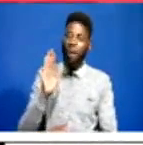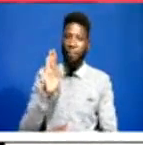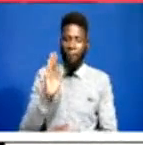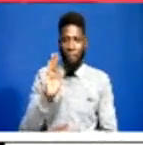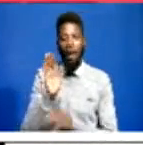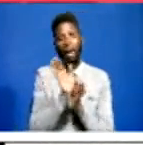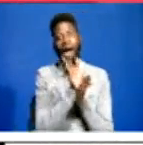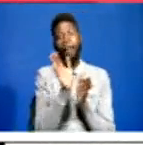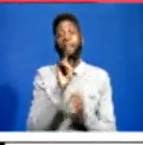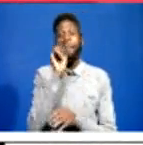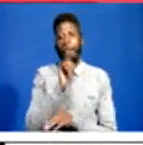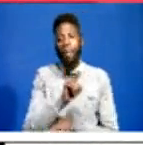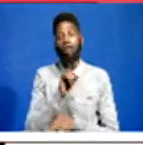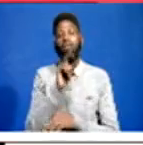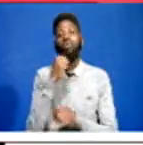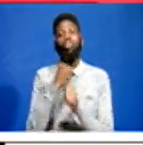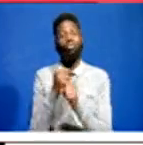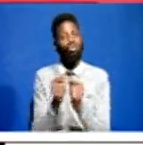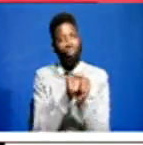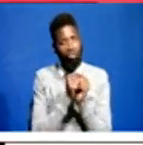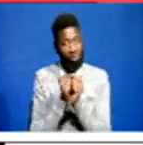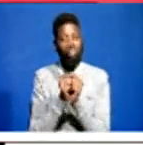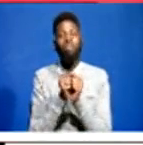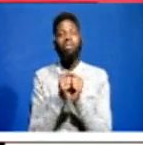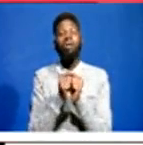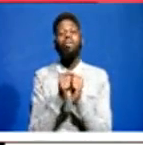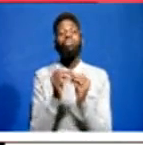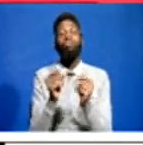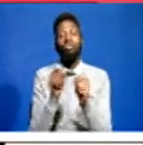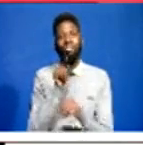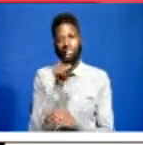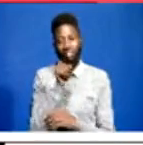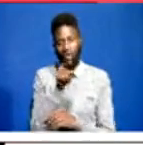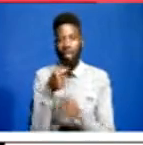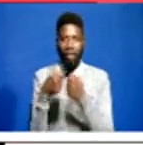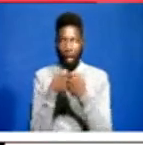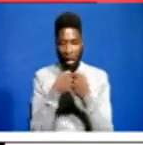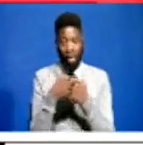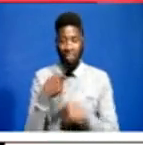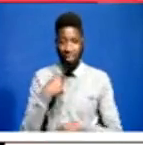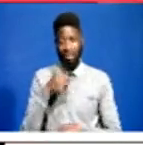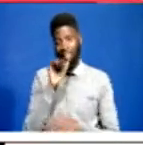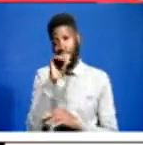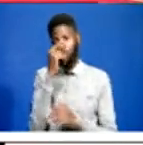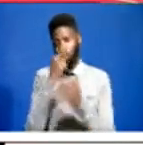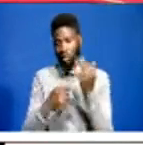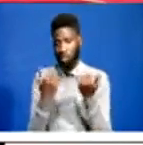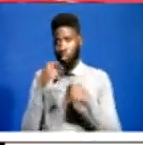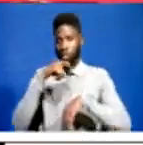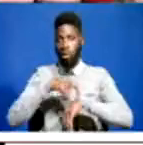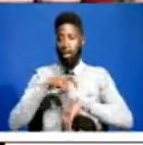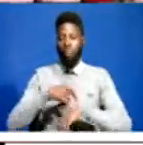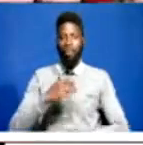to master this formidable challenge. My call and plea today is that it is time for us to